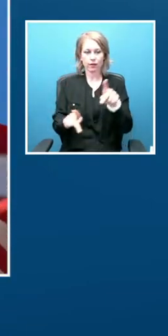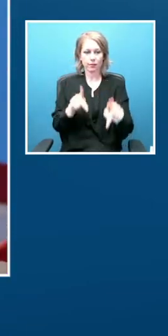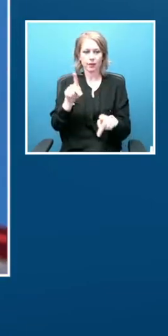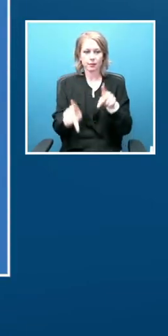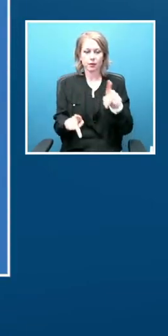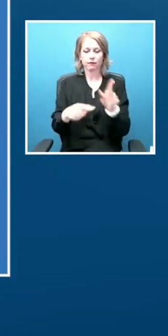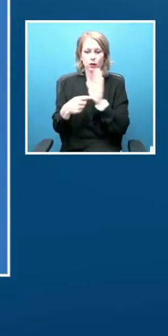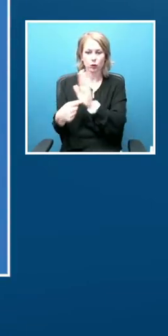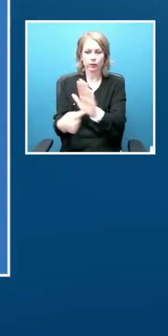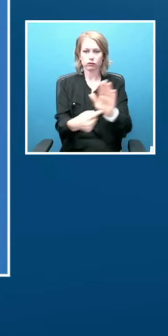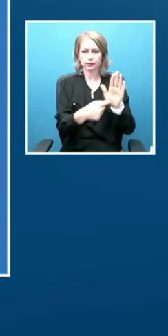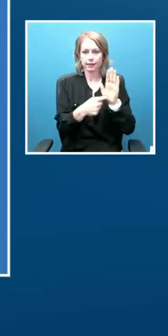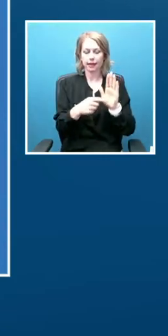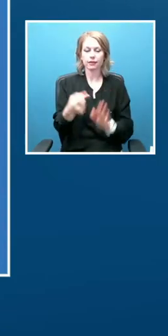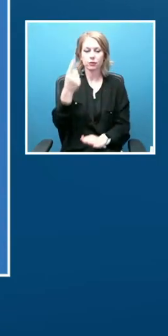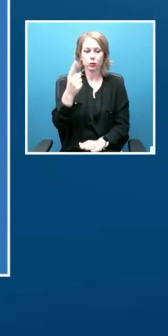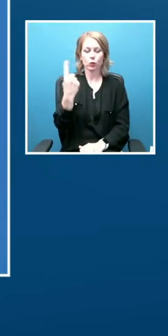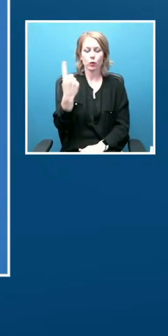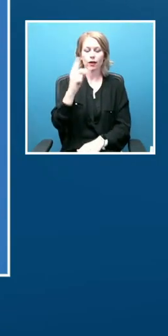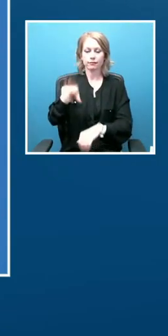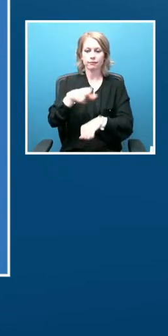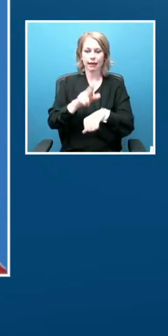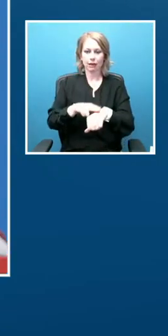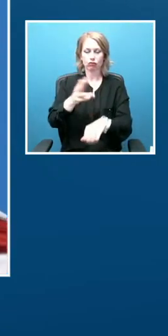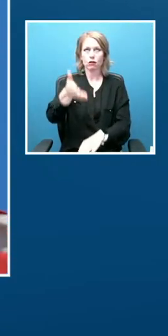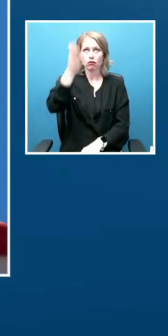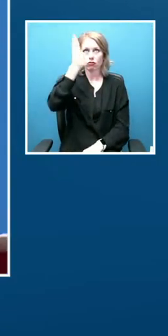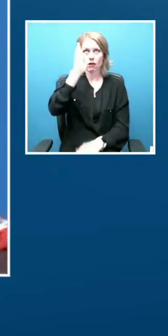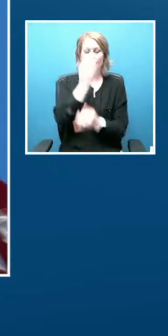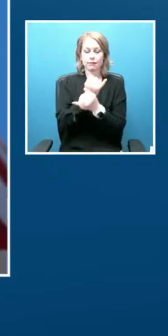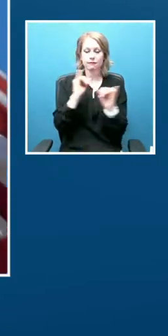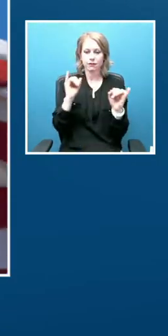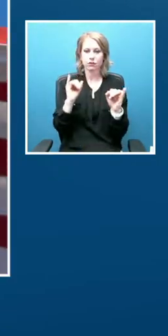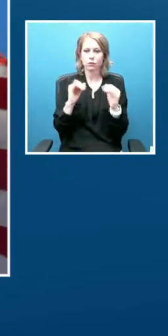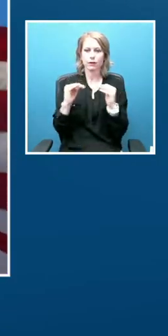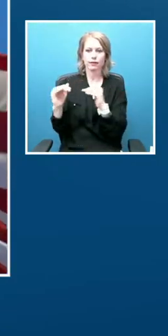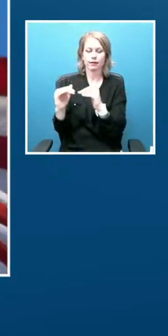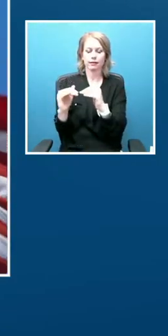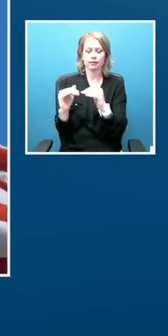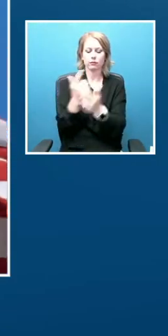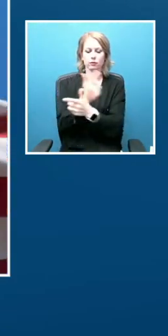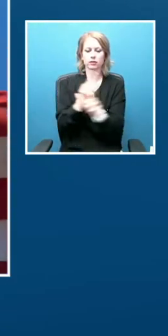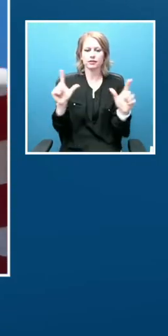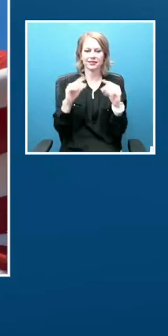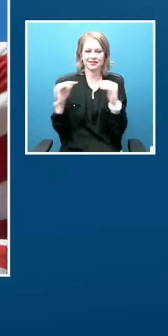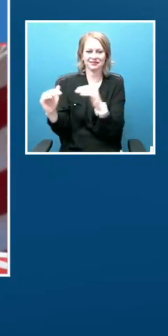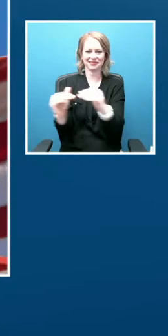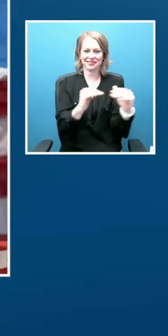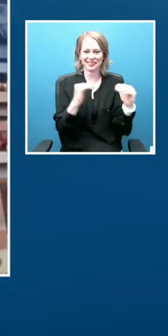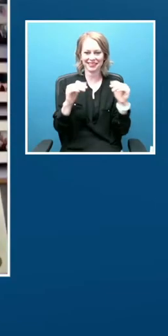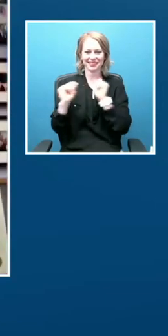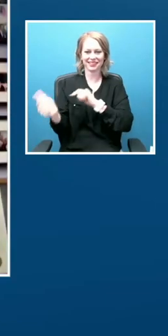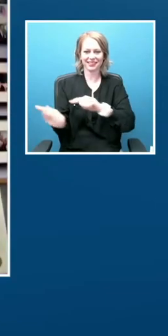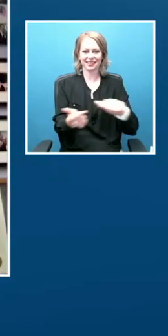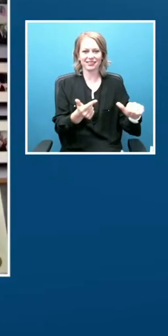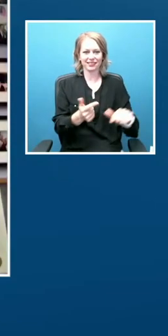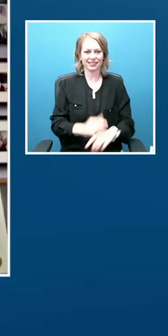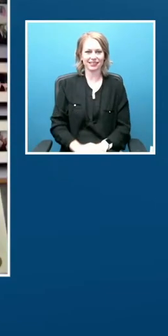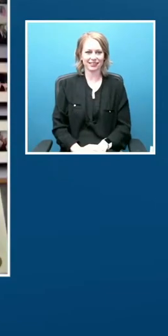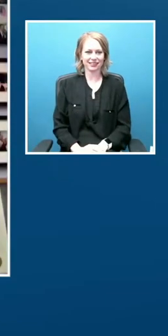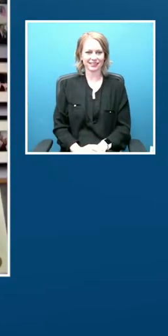one nation, under God, indivisible, with liberty and justice for all.